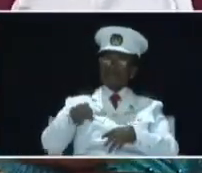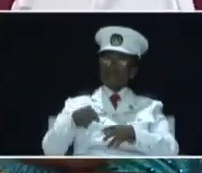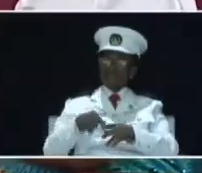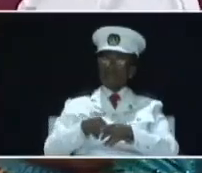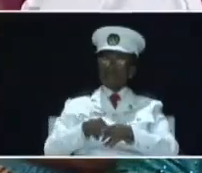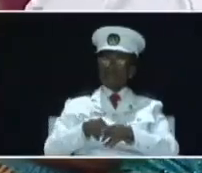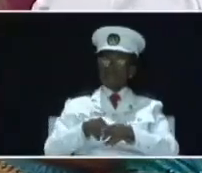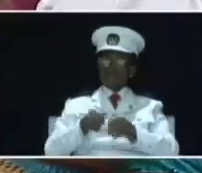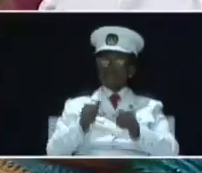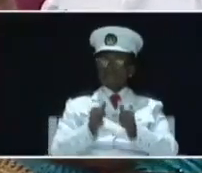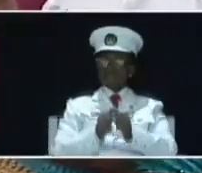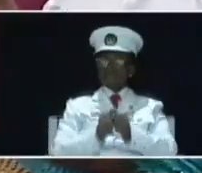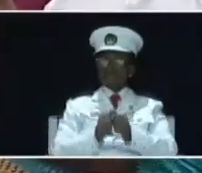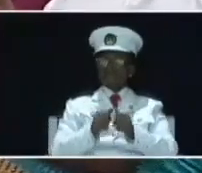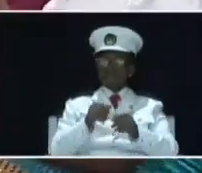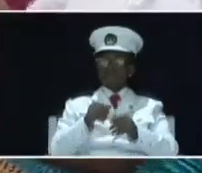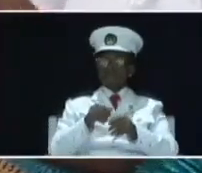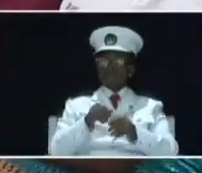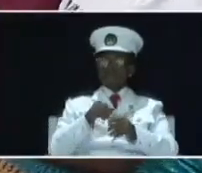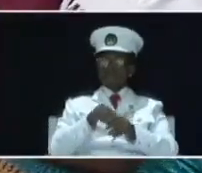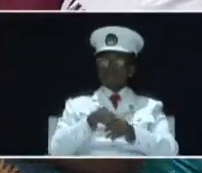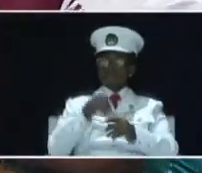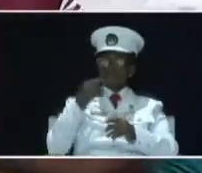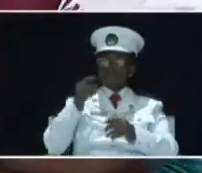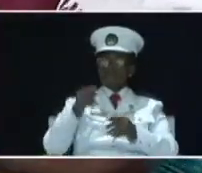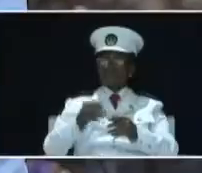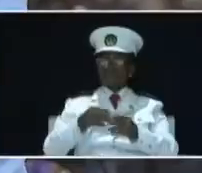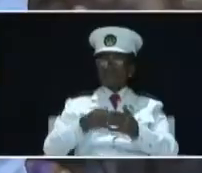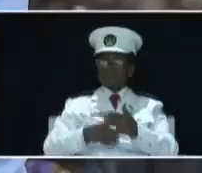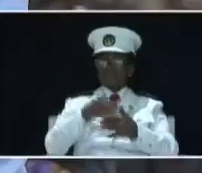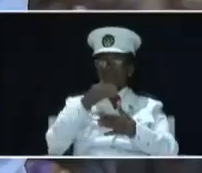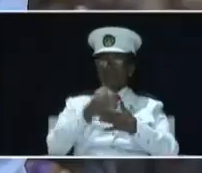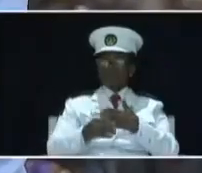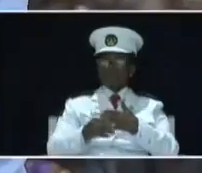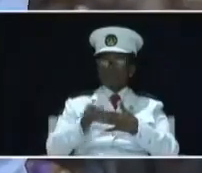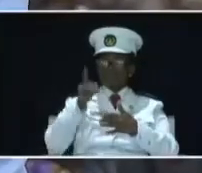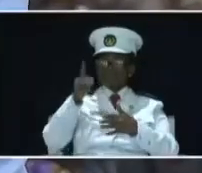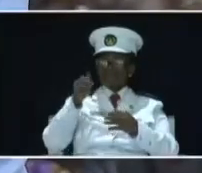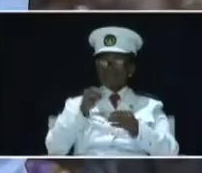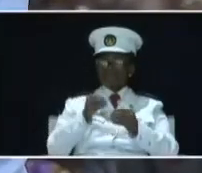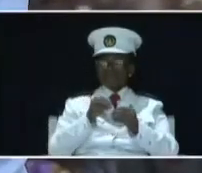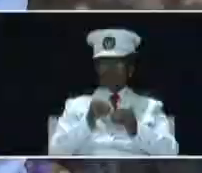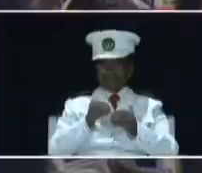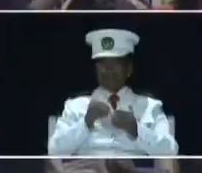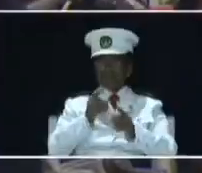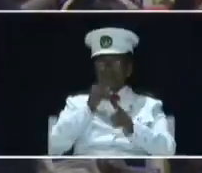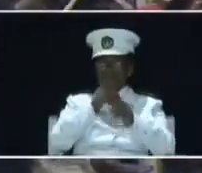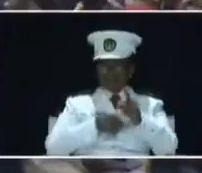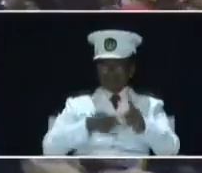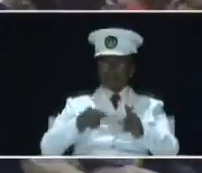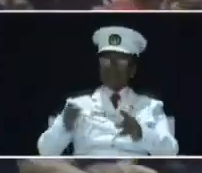Within the next 1 month, your family will be singing that song.